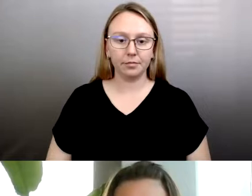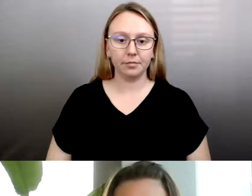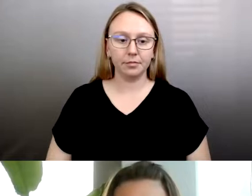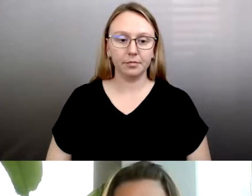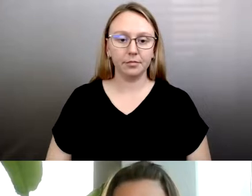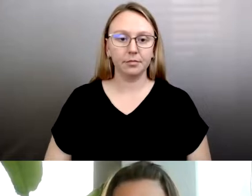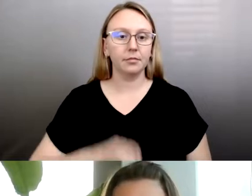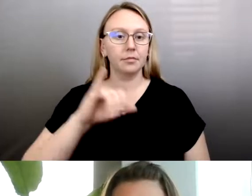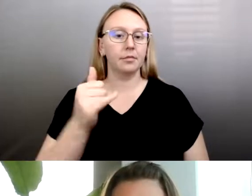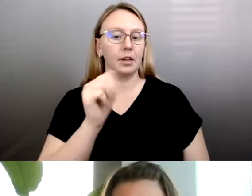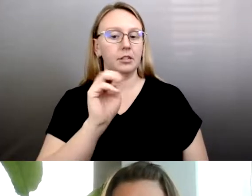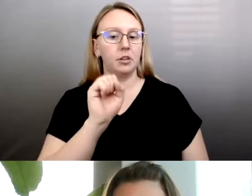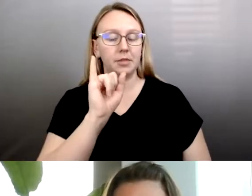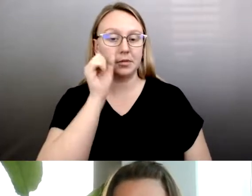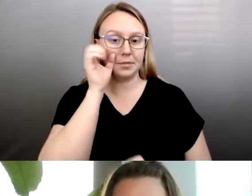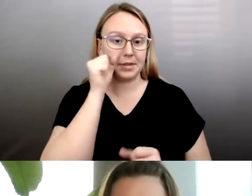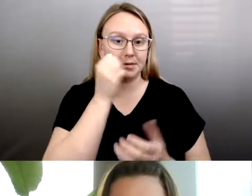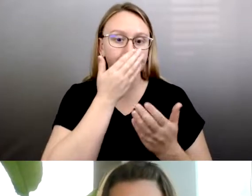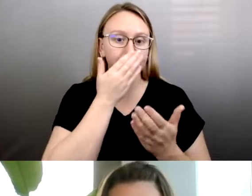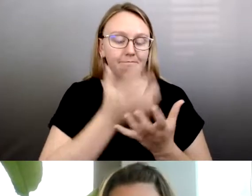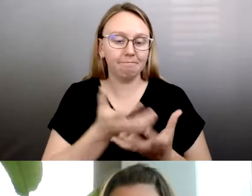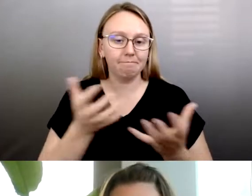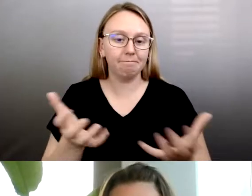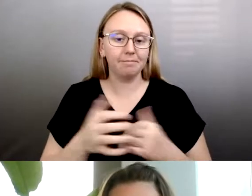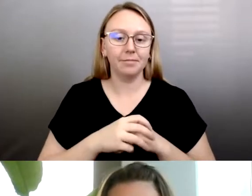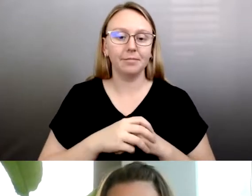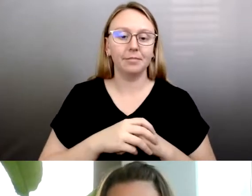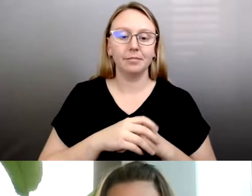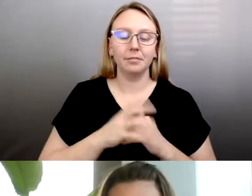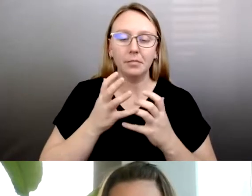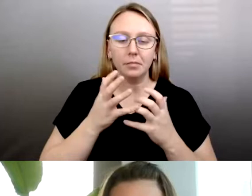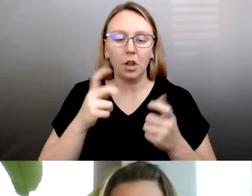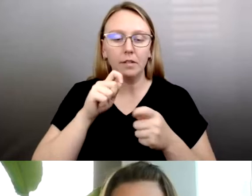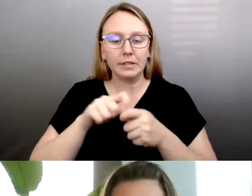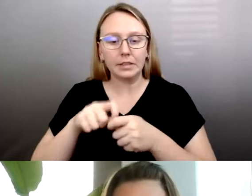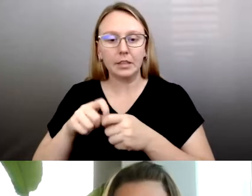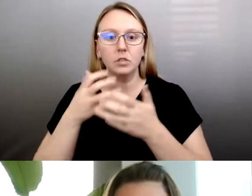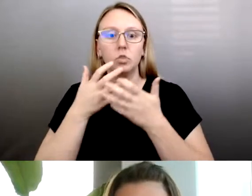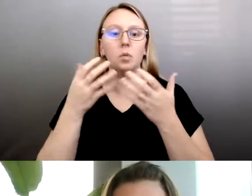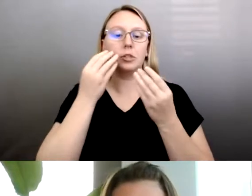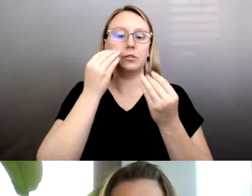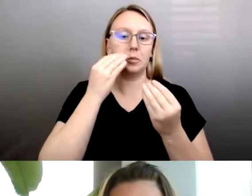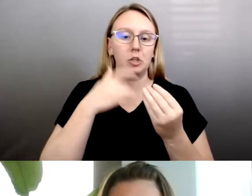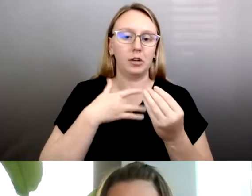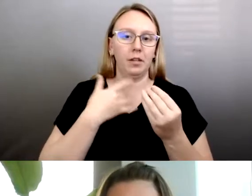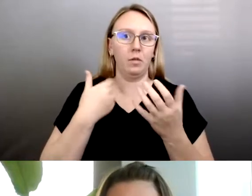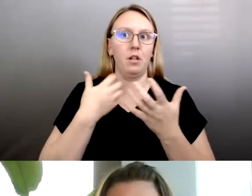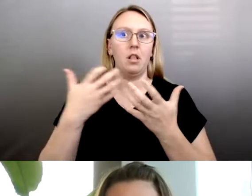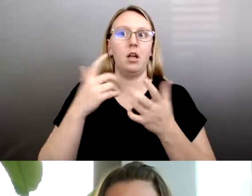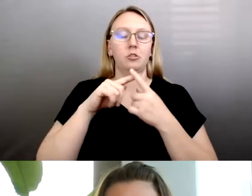James, that was amazing. Thank you so much. Such great detail, so much information. I think we all have a lot to absorb.